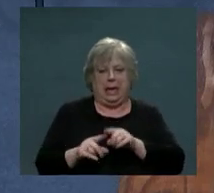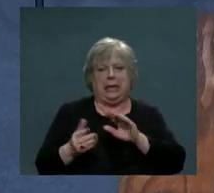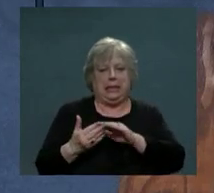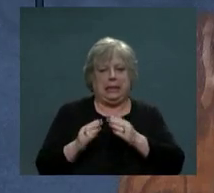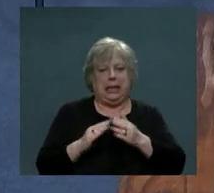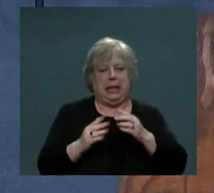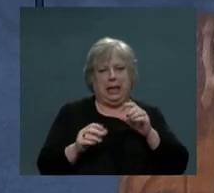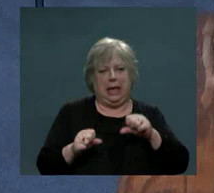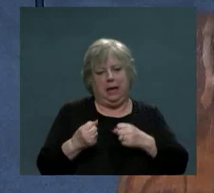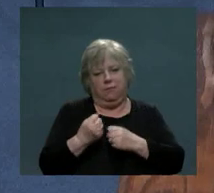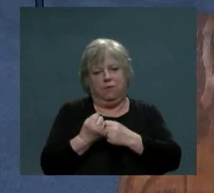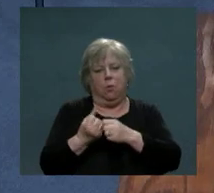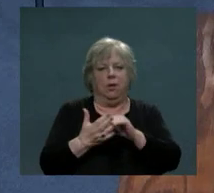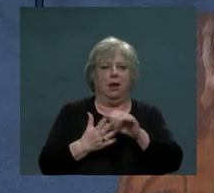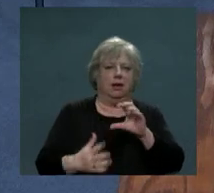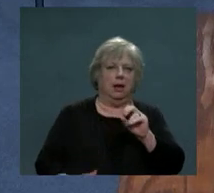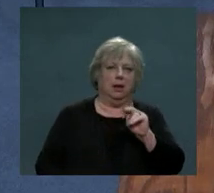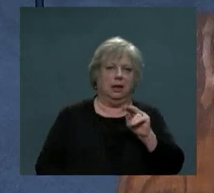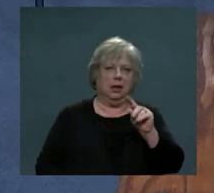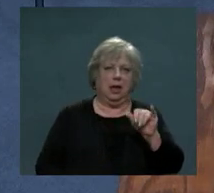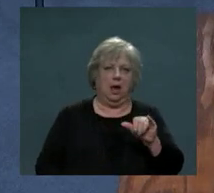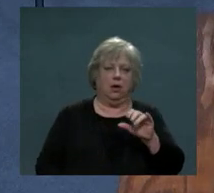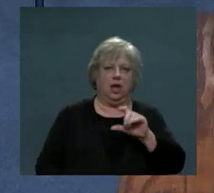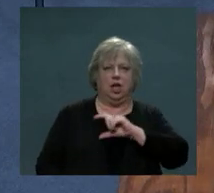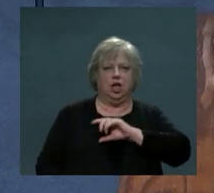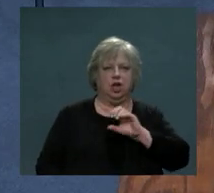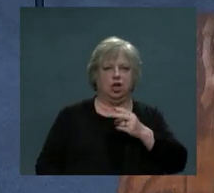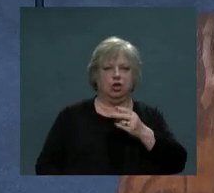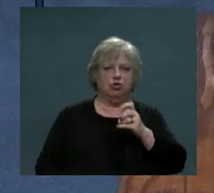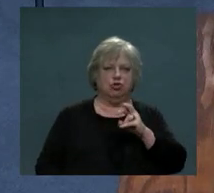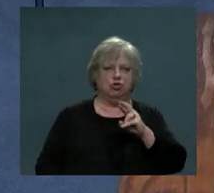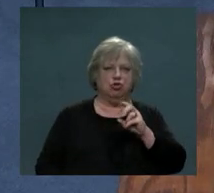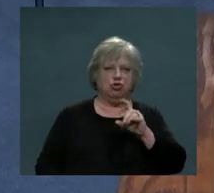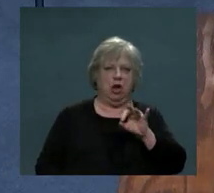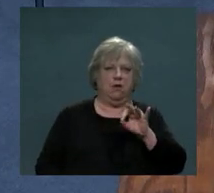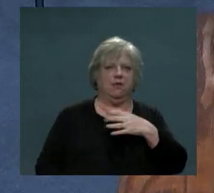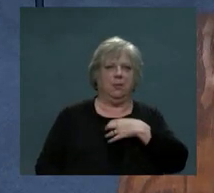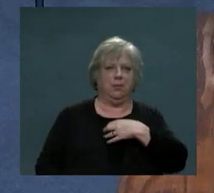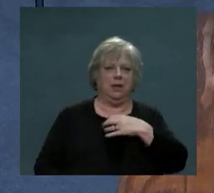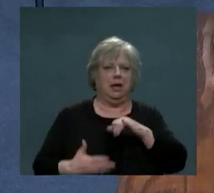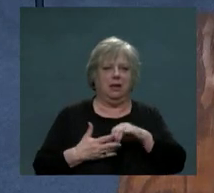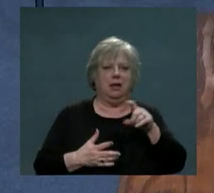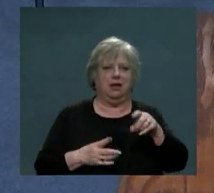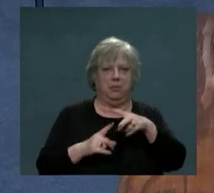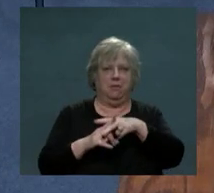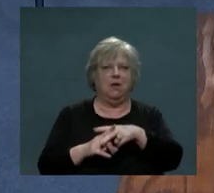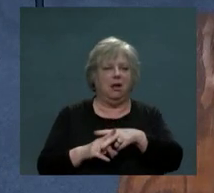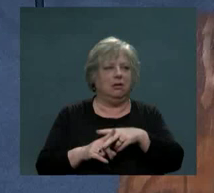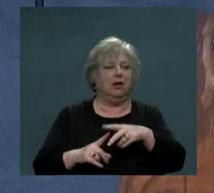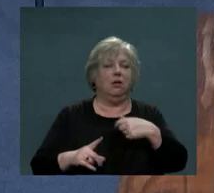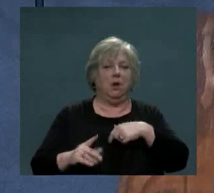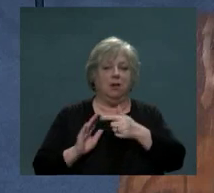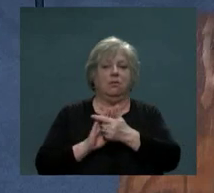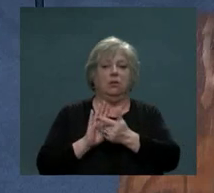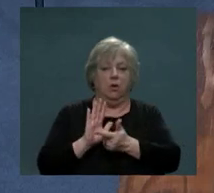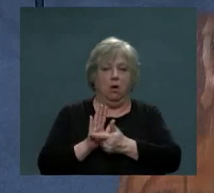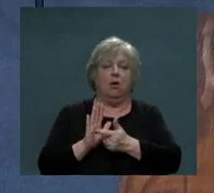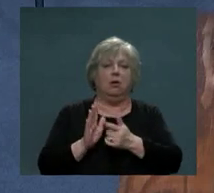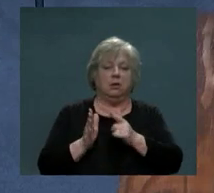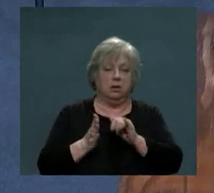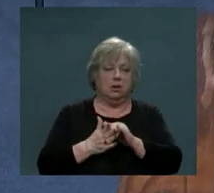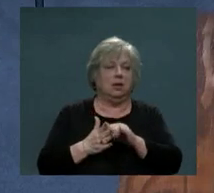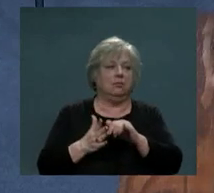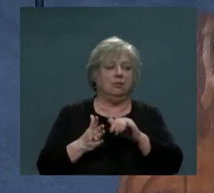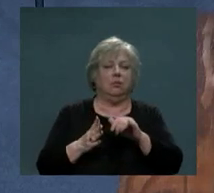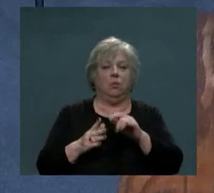is a county, a sheriff, you know, complaint that they need to do. And there is, you know, laws on the books to, you